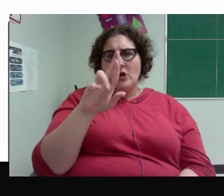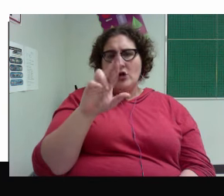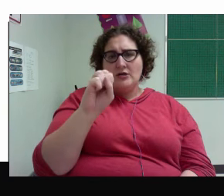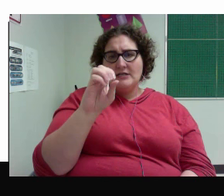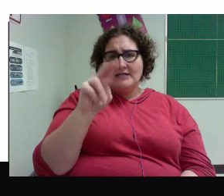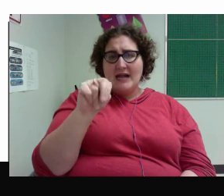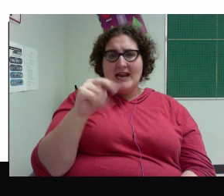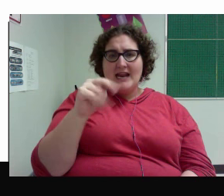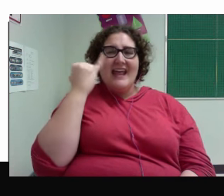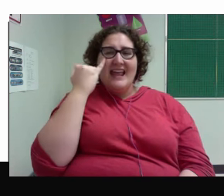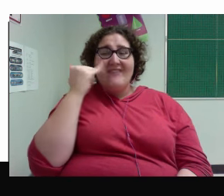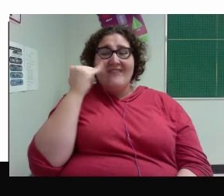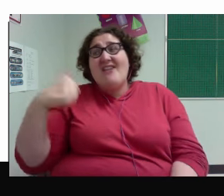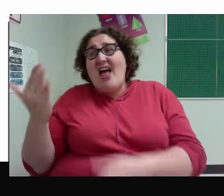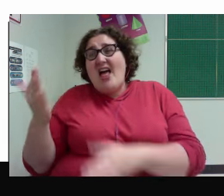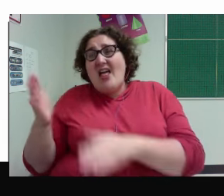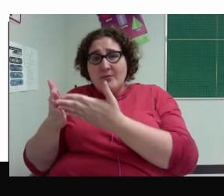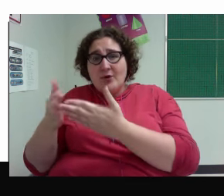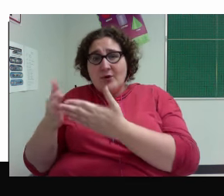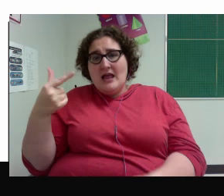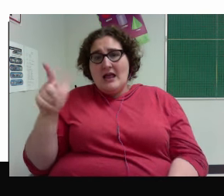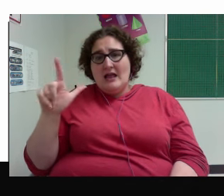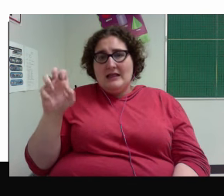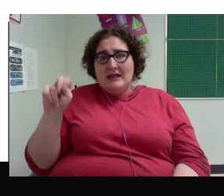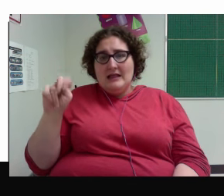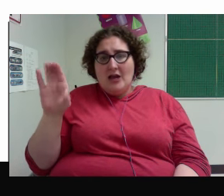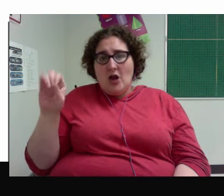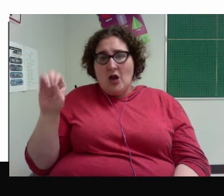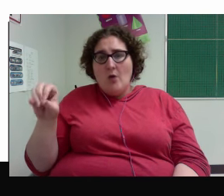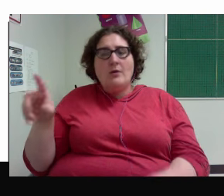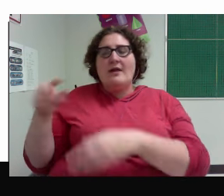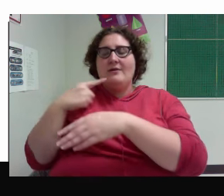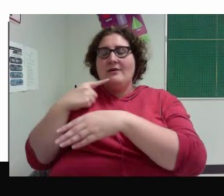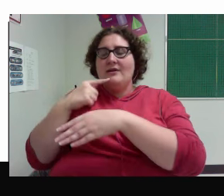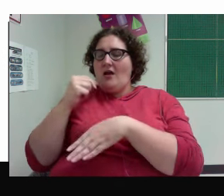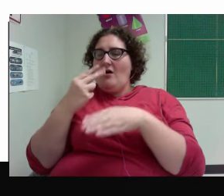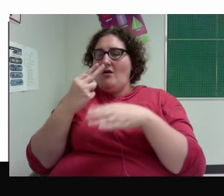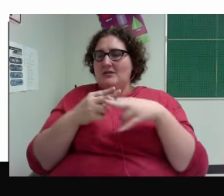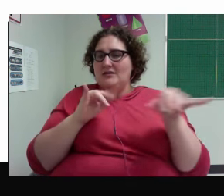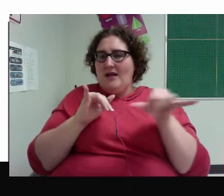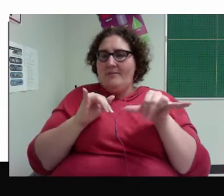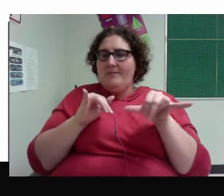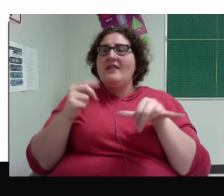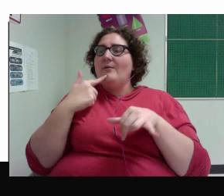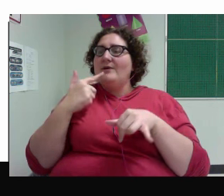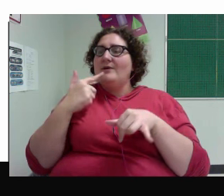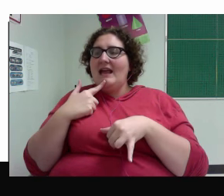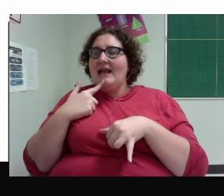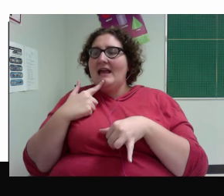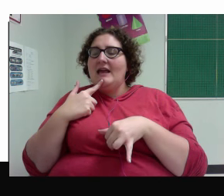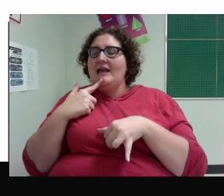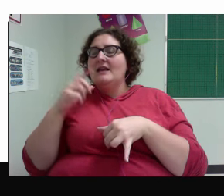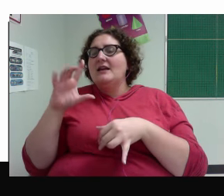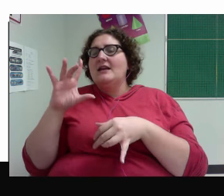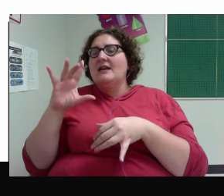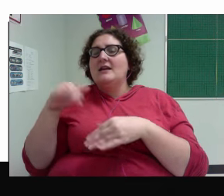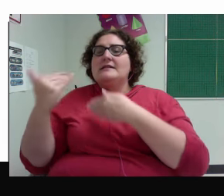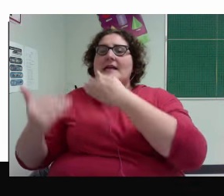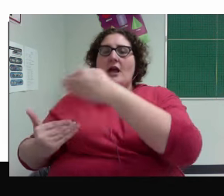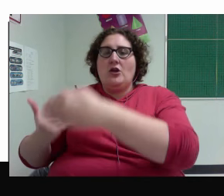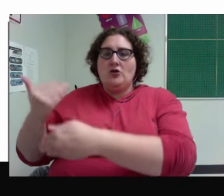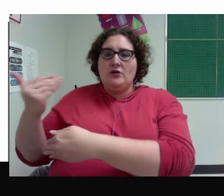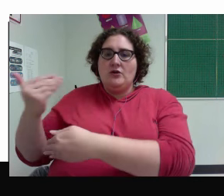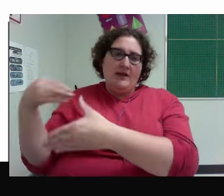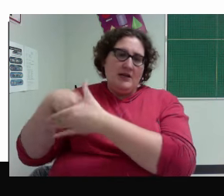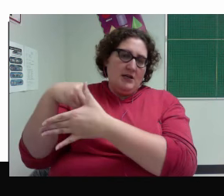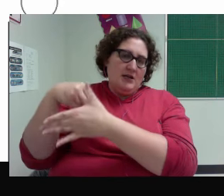If you were looking at a Glencoe book, instead of calling it same side interior angles, they would call it consecutive interior angles. So just